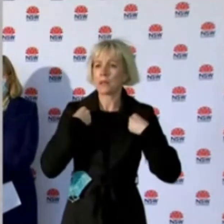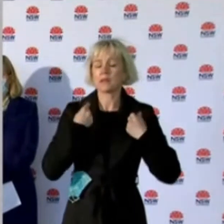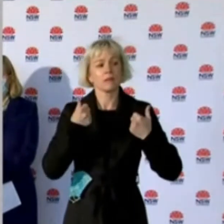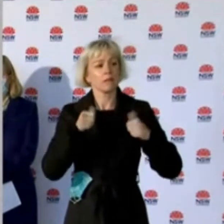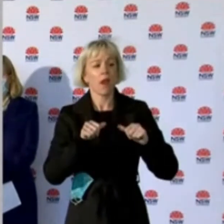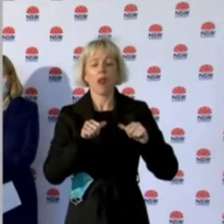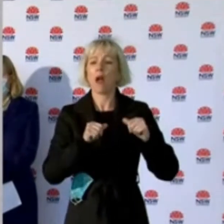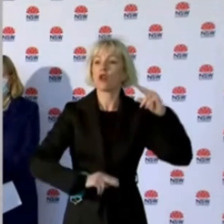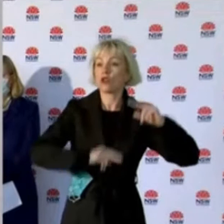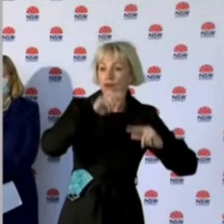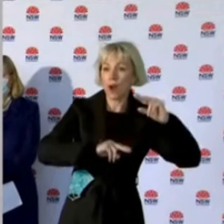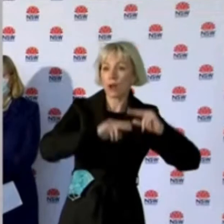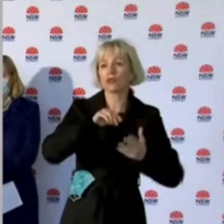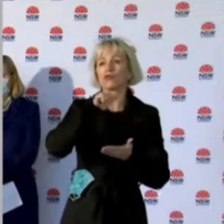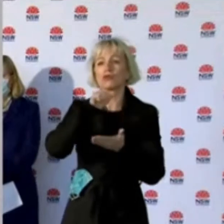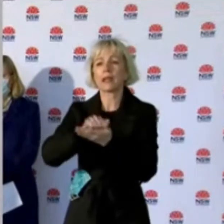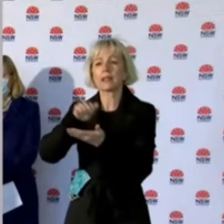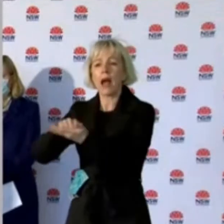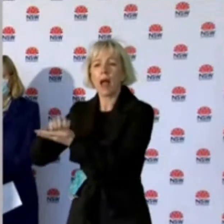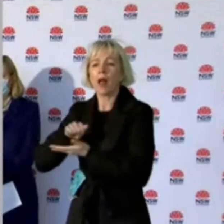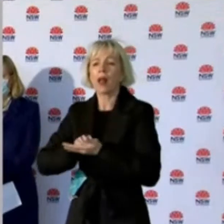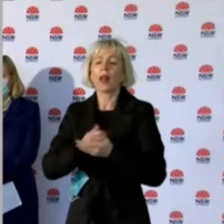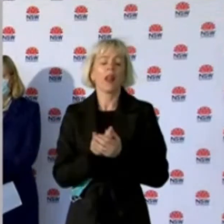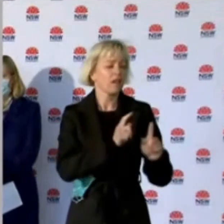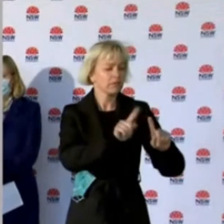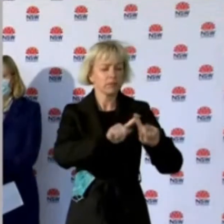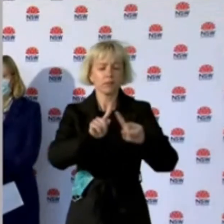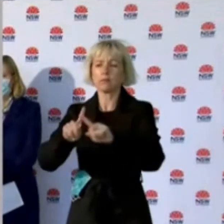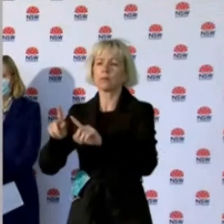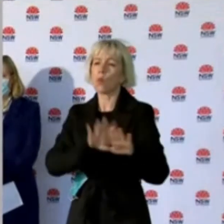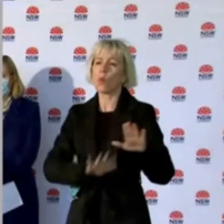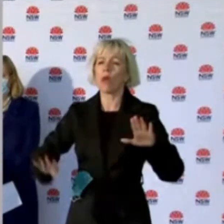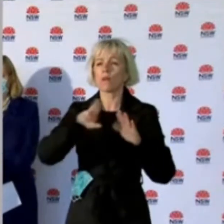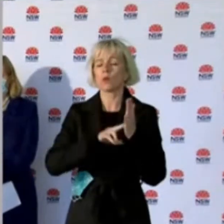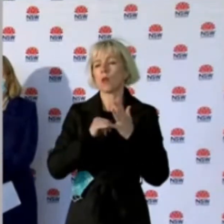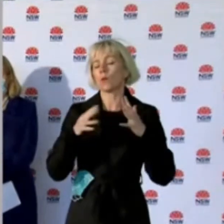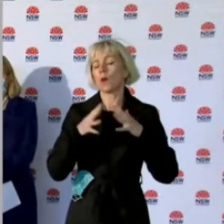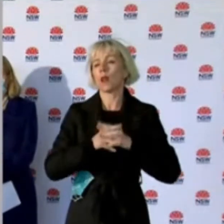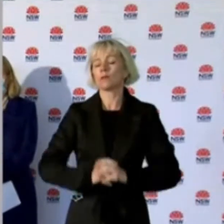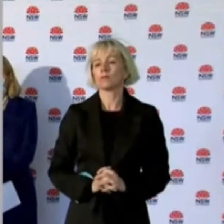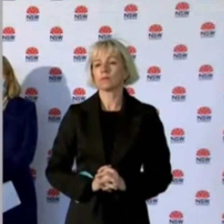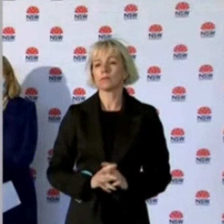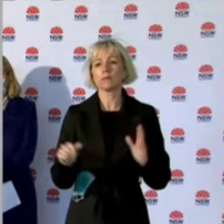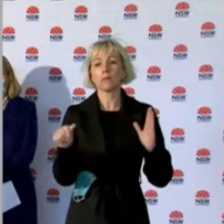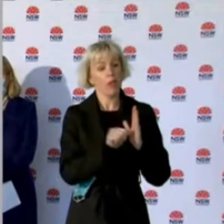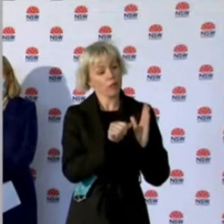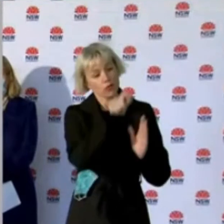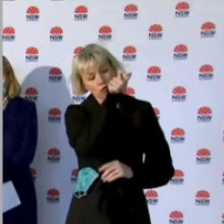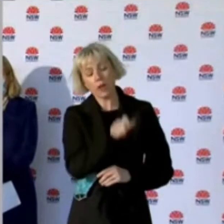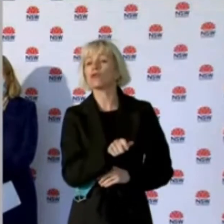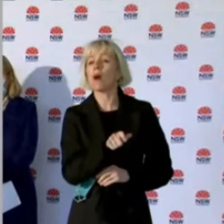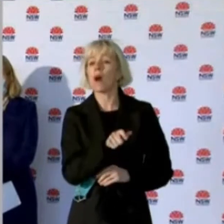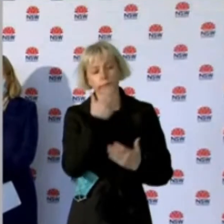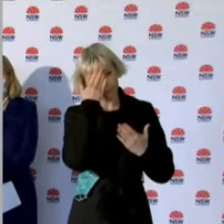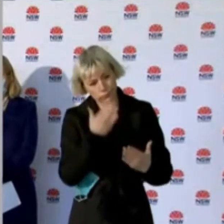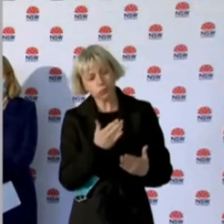retail, right across the state, and acknowledging the Treasurer and his team, along with many others between the Deputy, my team and the Premier's